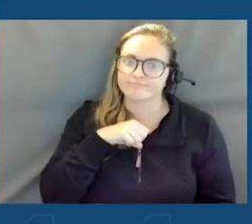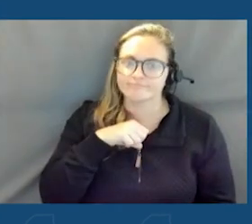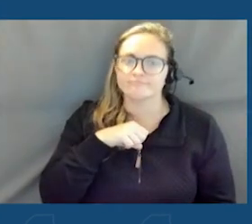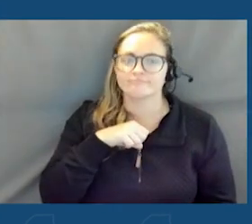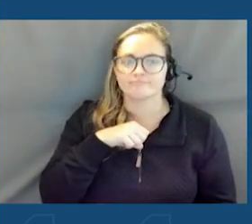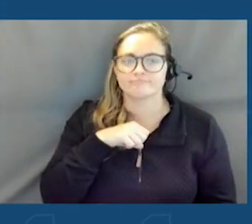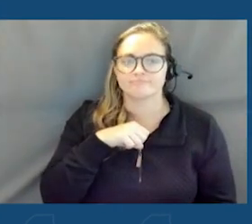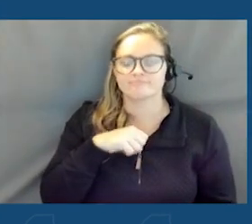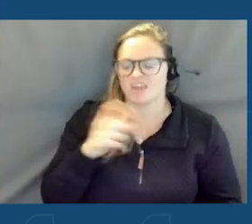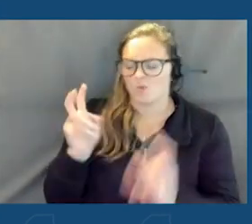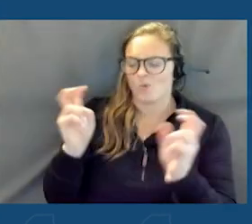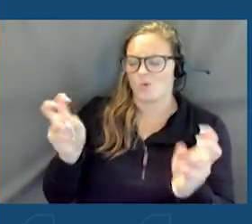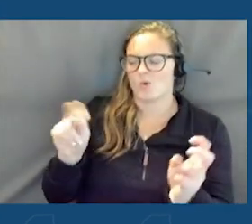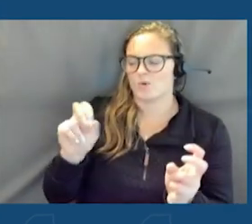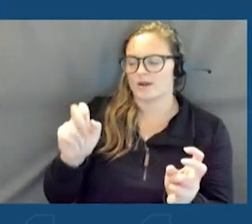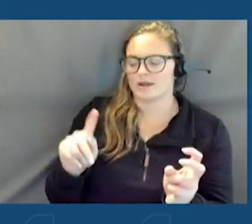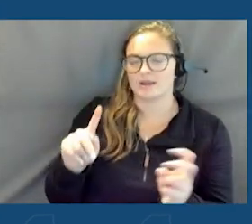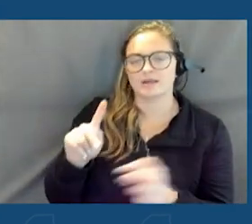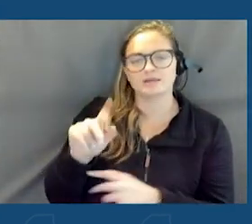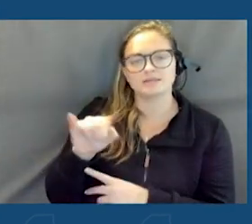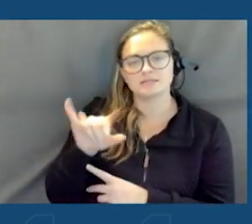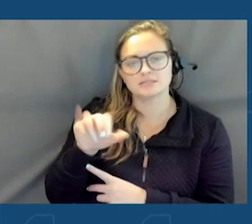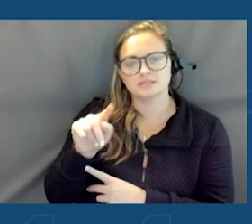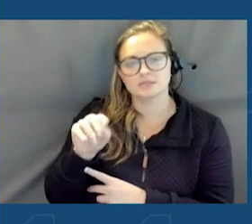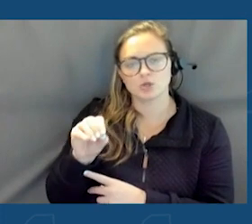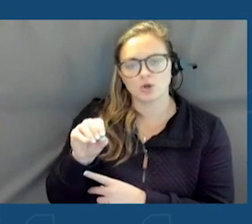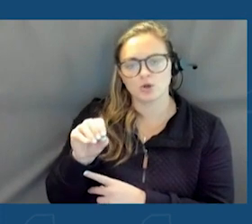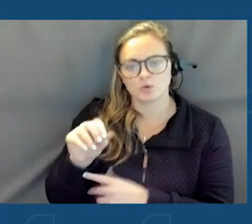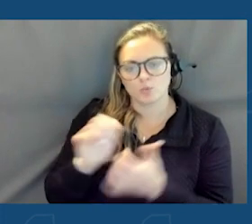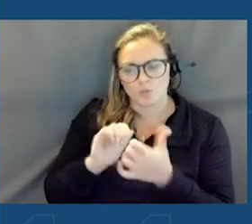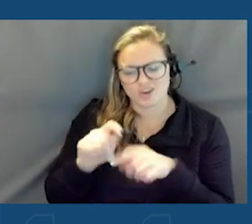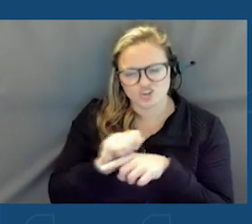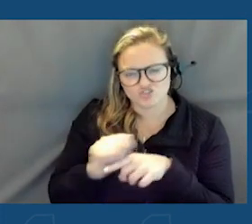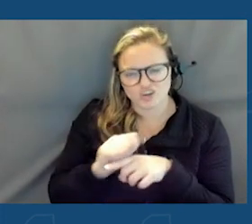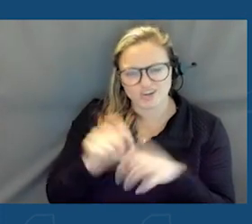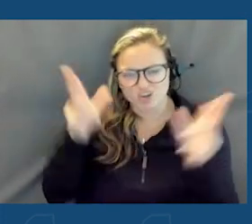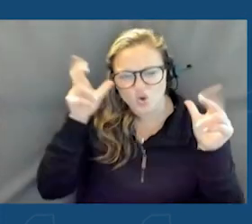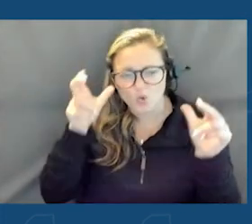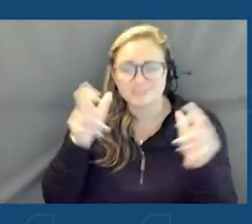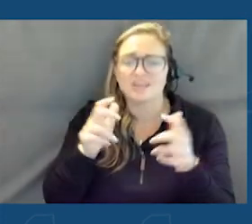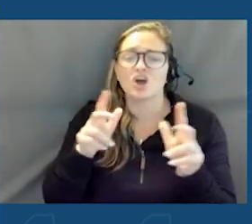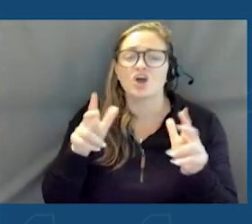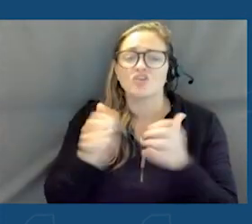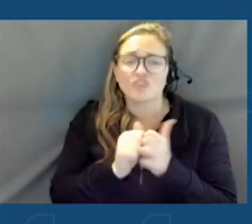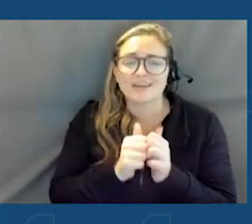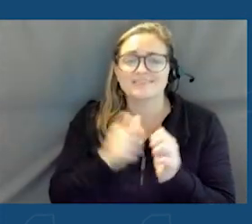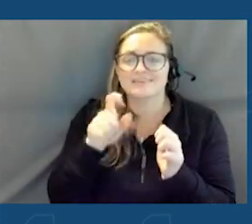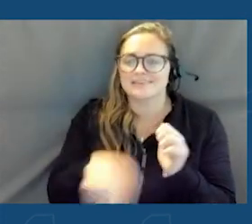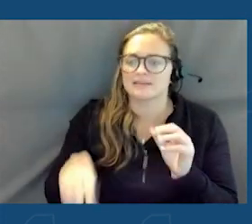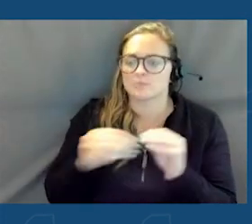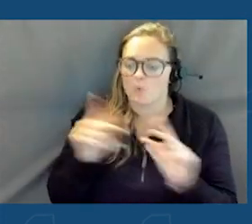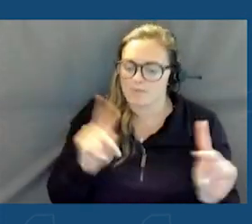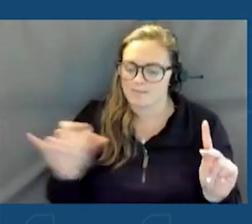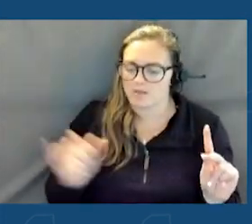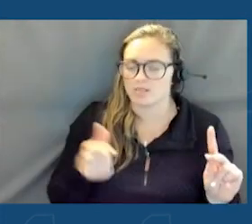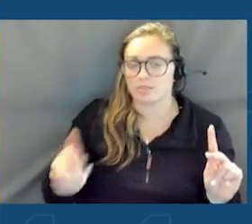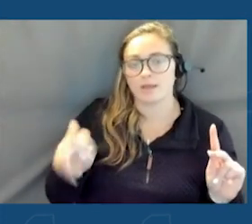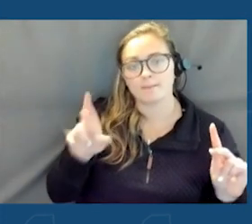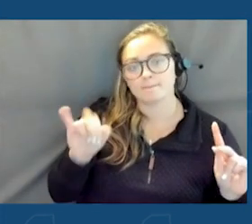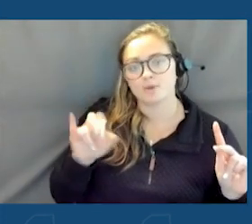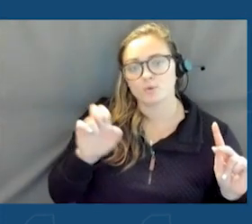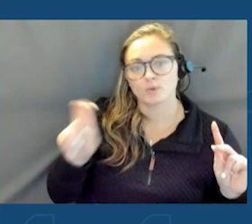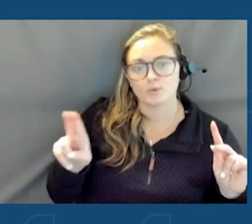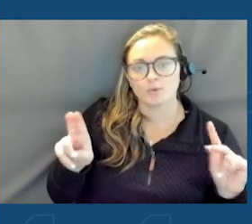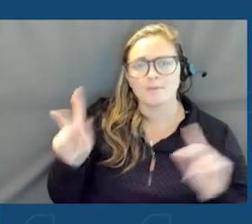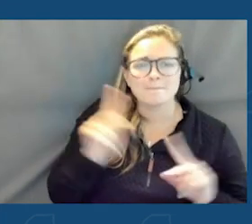Zito, who trained Marylou's Belmont and Travers winners, said, "Racing needs more people like Marylou. There's a lot of people who are considered